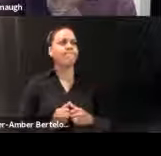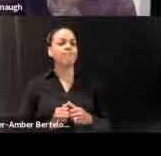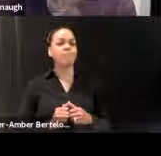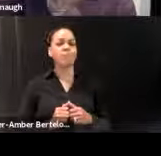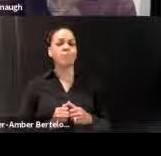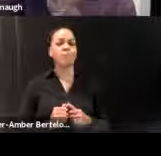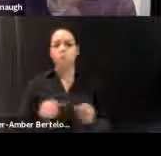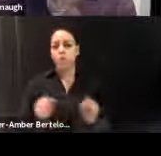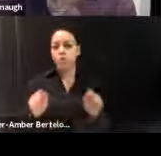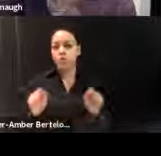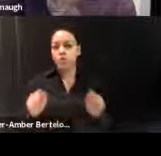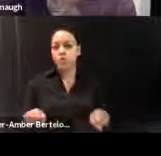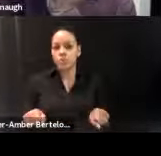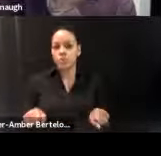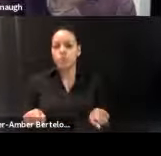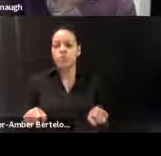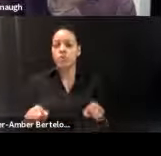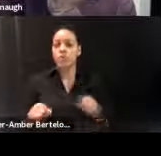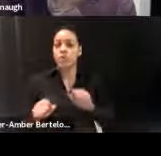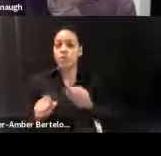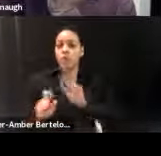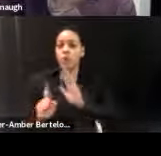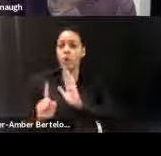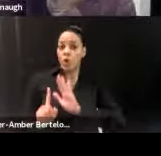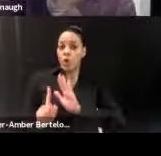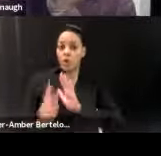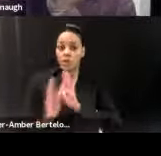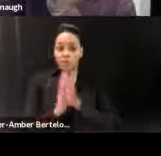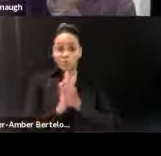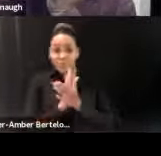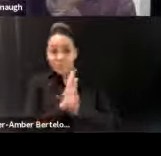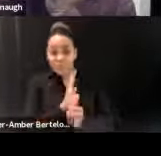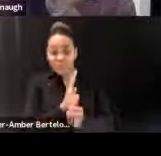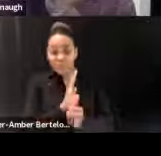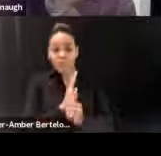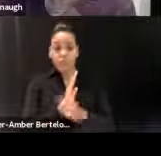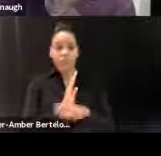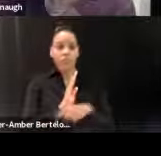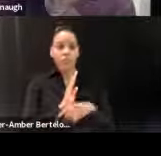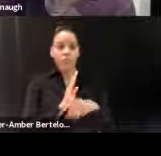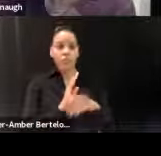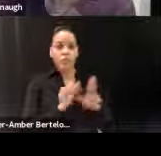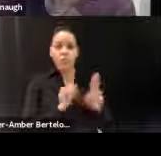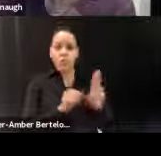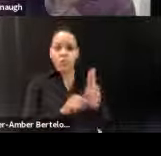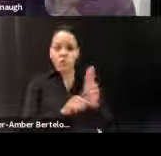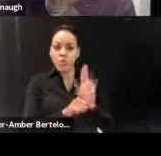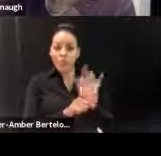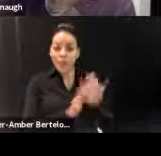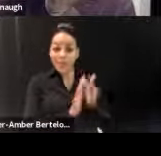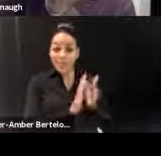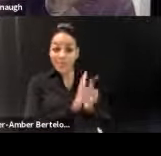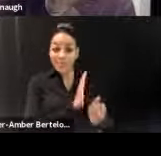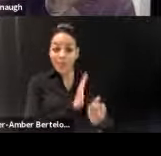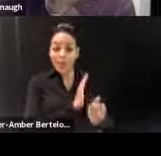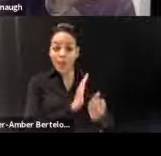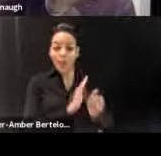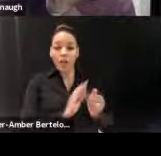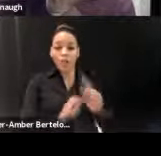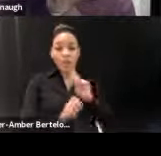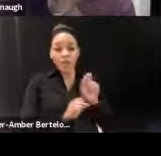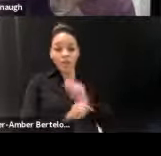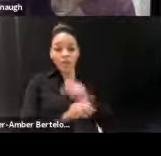take her considerable skills and talent and explore with great